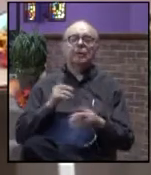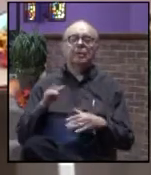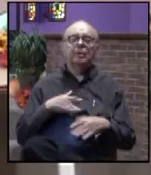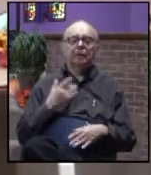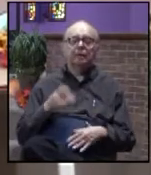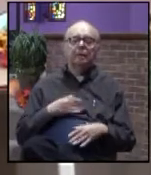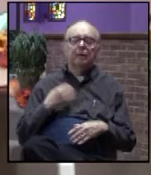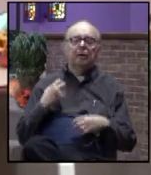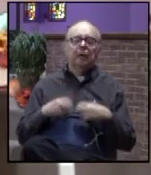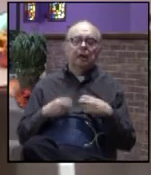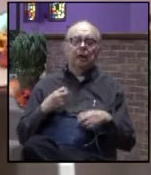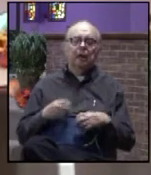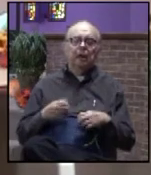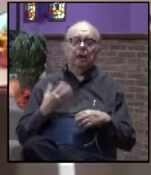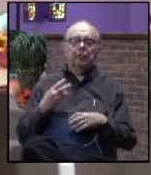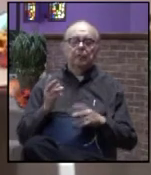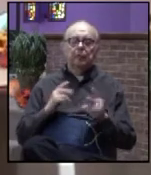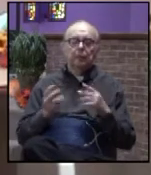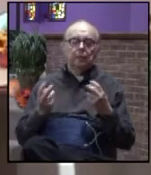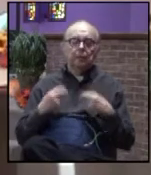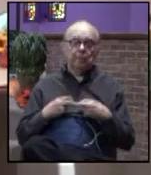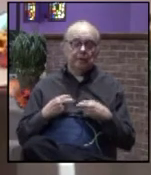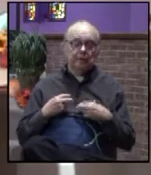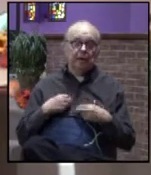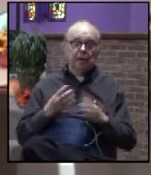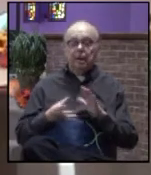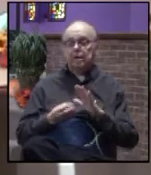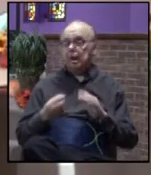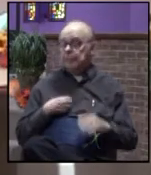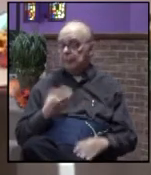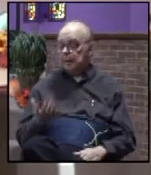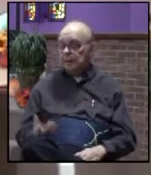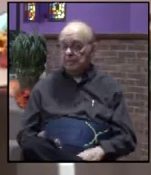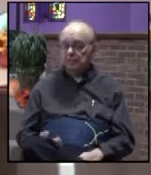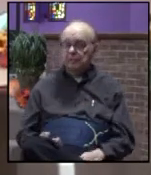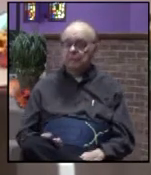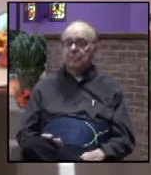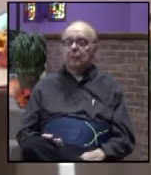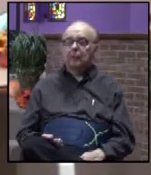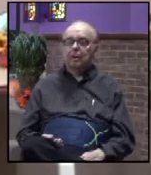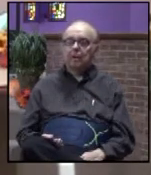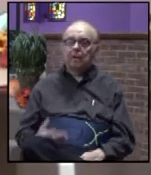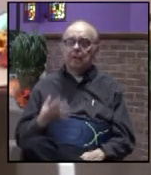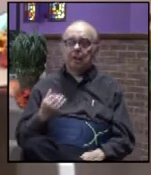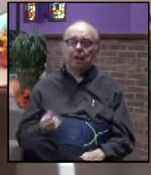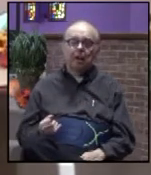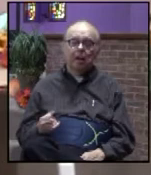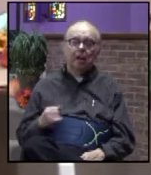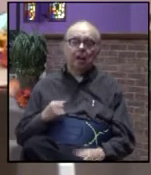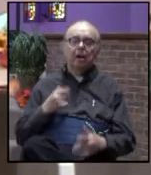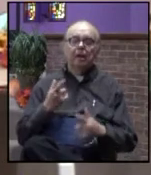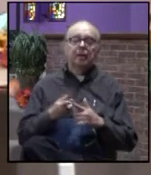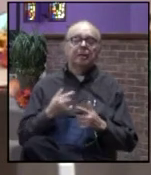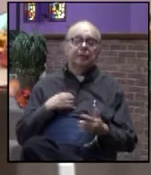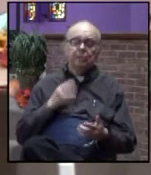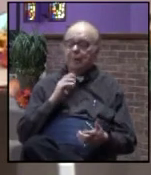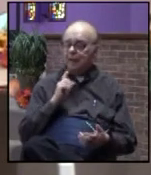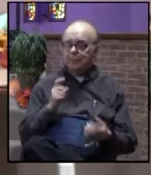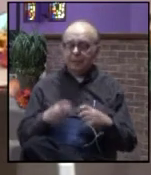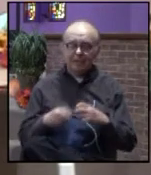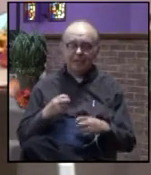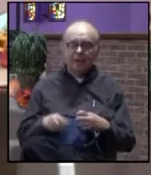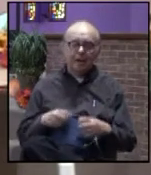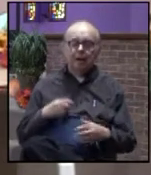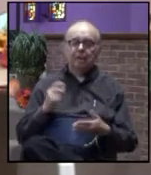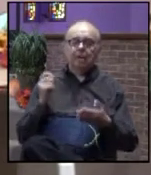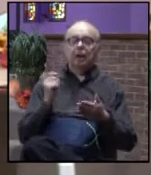the problem is I don't want people watching me and doing what I'm doing, okay? Because then you'd really be messed up. Because I